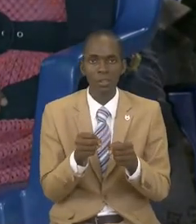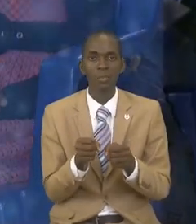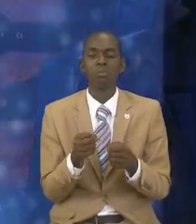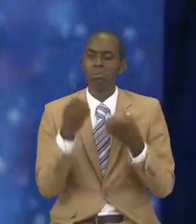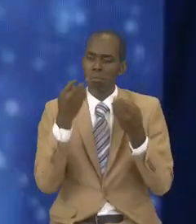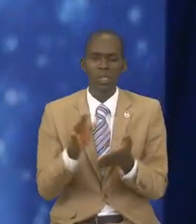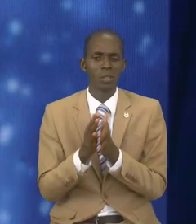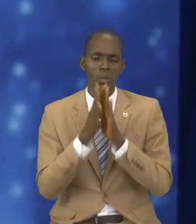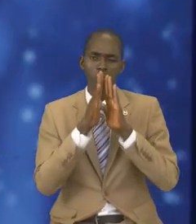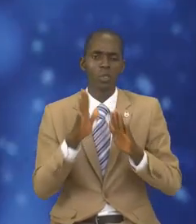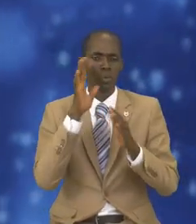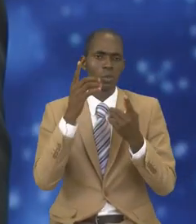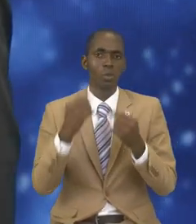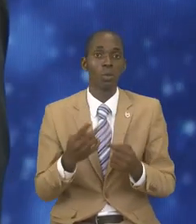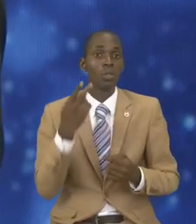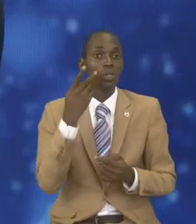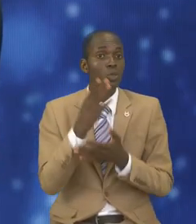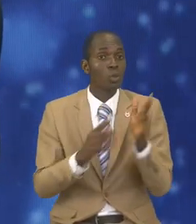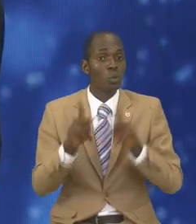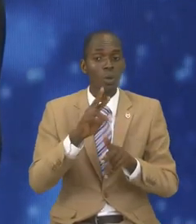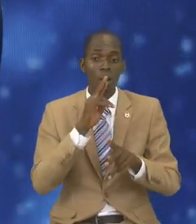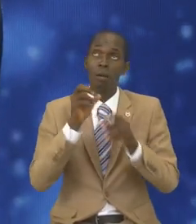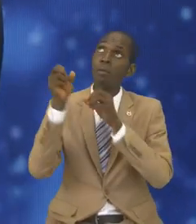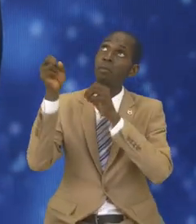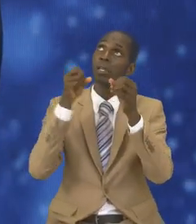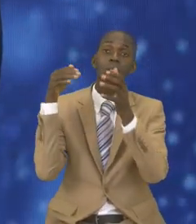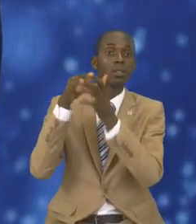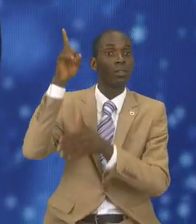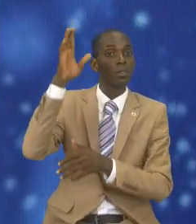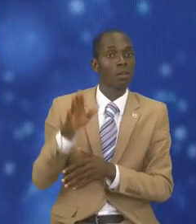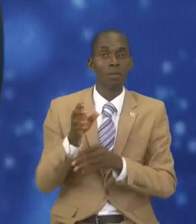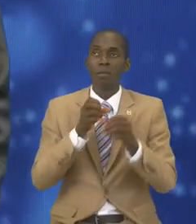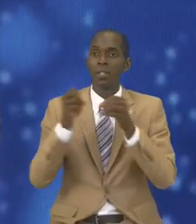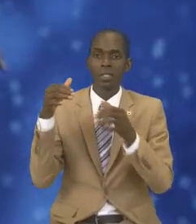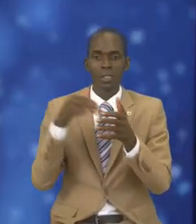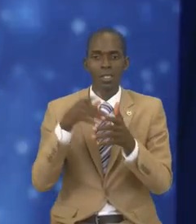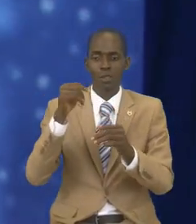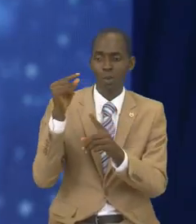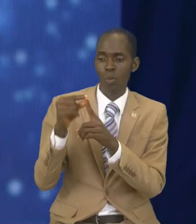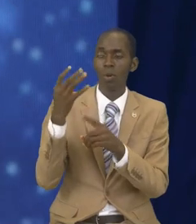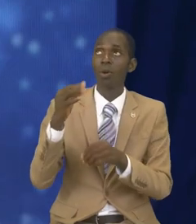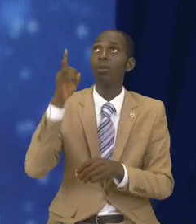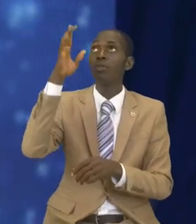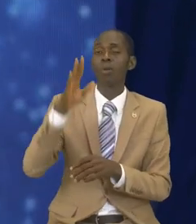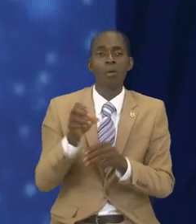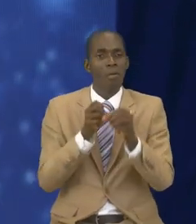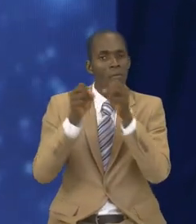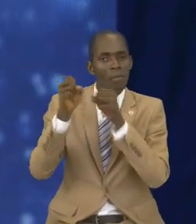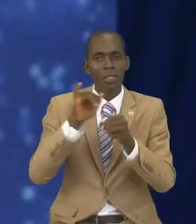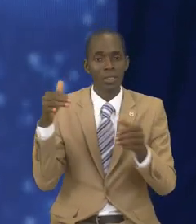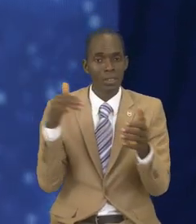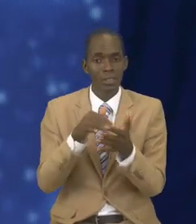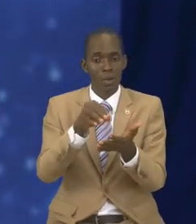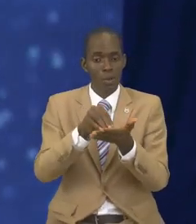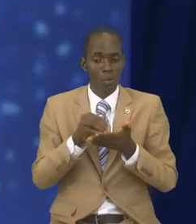come. The people who are fighting against God, fighting against the word of God, fighting against their own